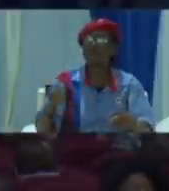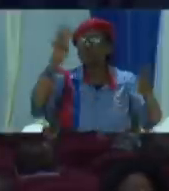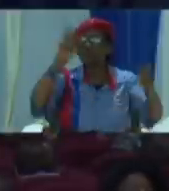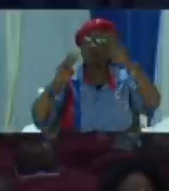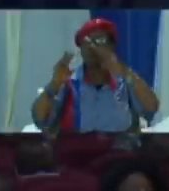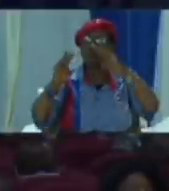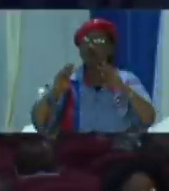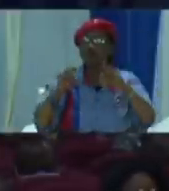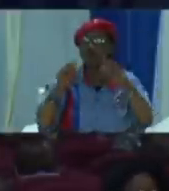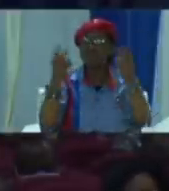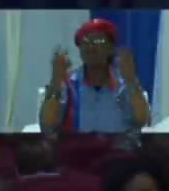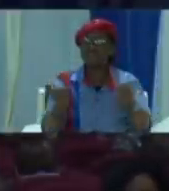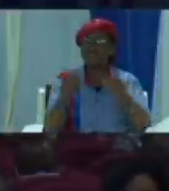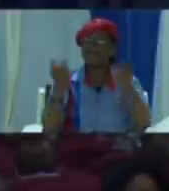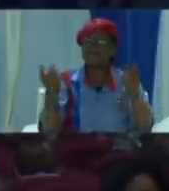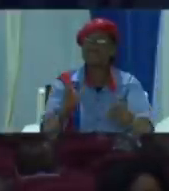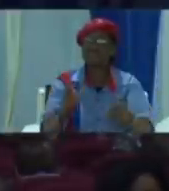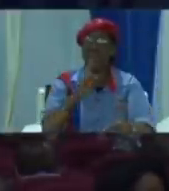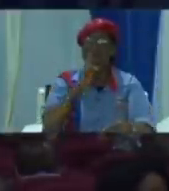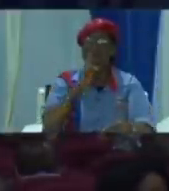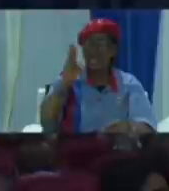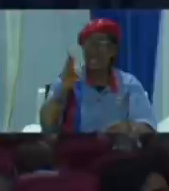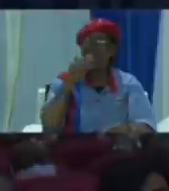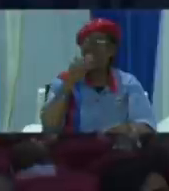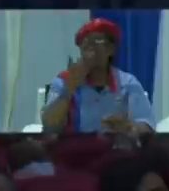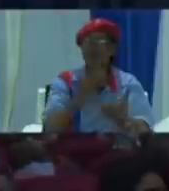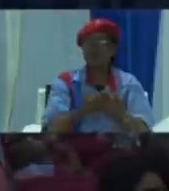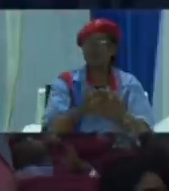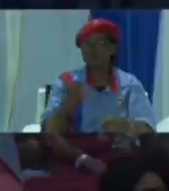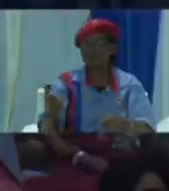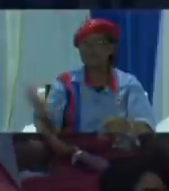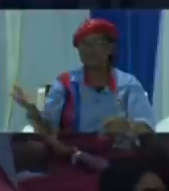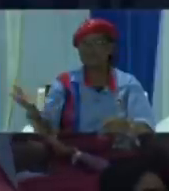good things.